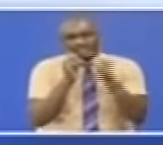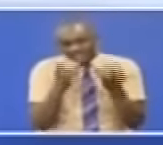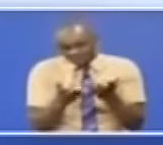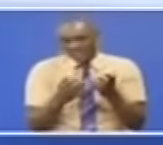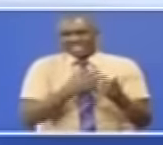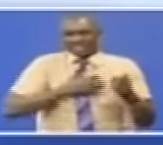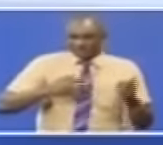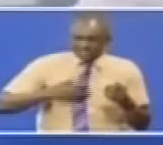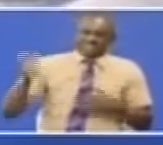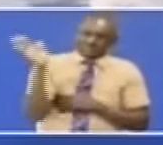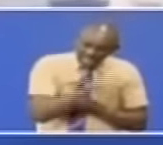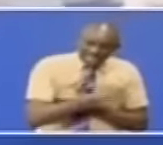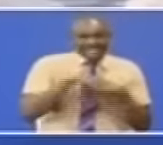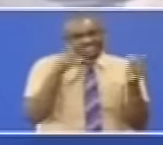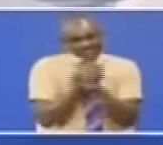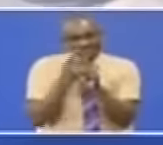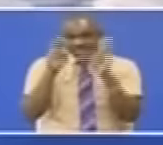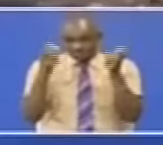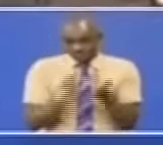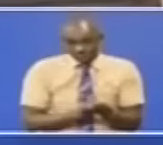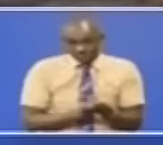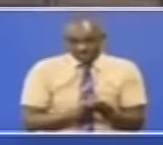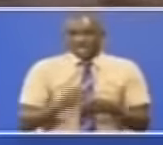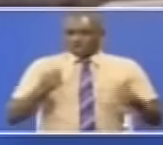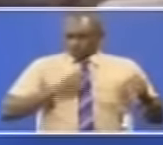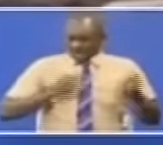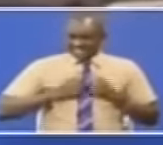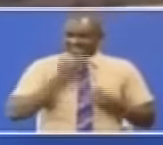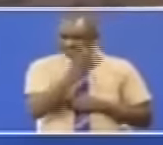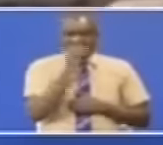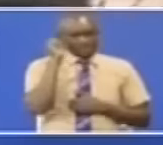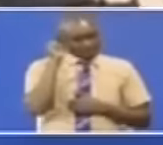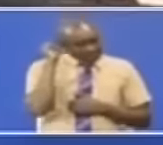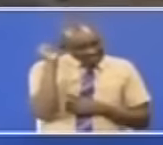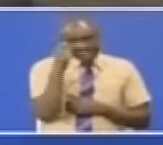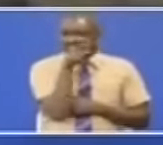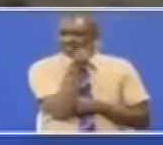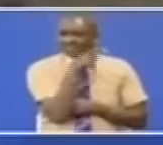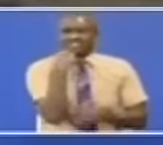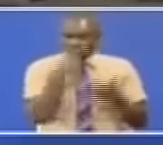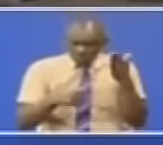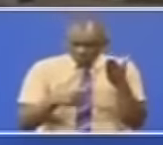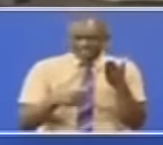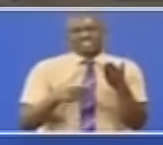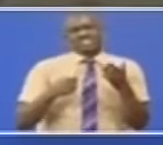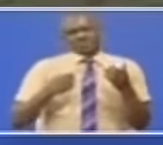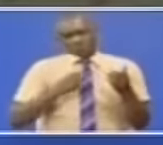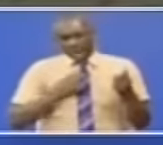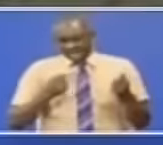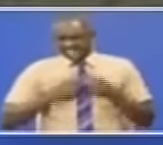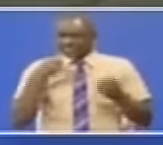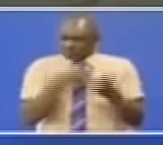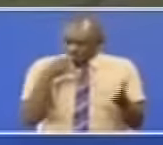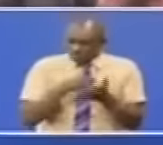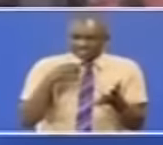refugees, among other issues. In Rwanda, President Paul Kagame has rubbished allegations that Rwanda was recruiting Burundian refugees